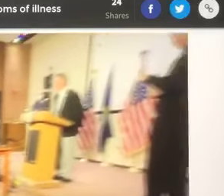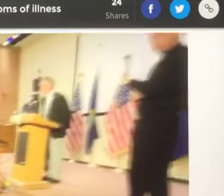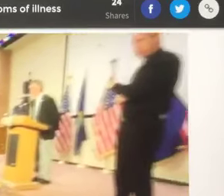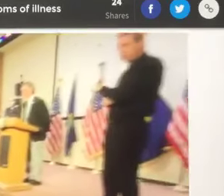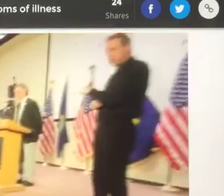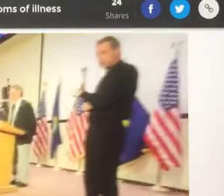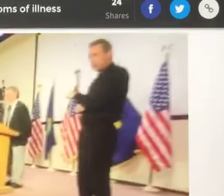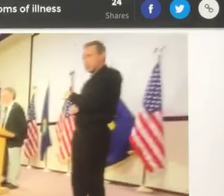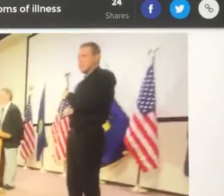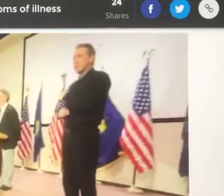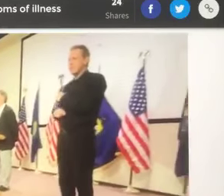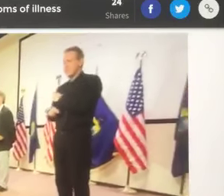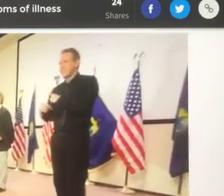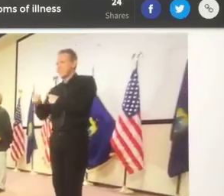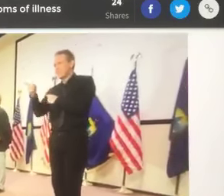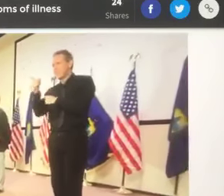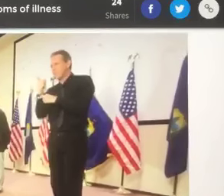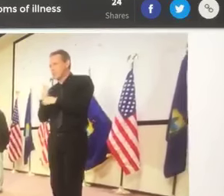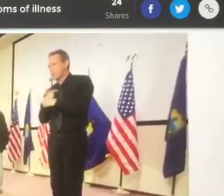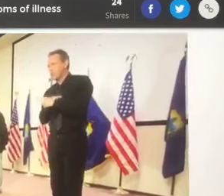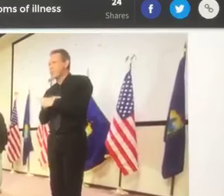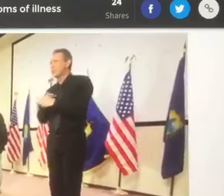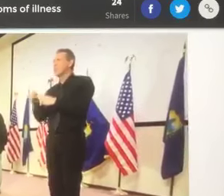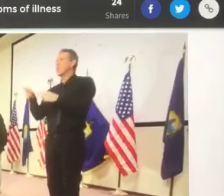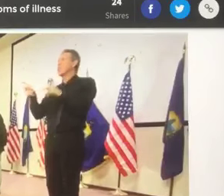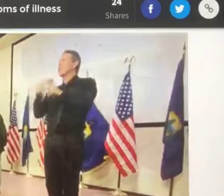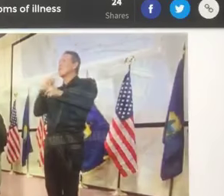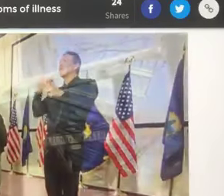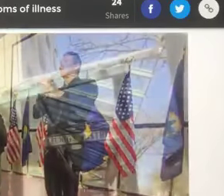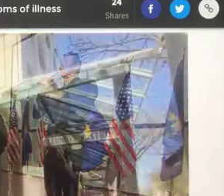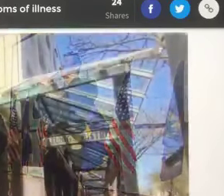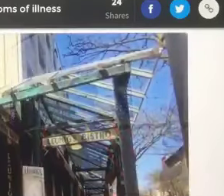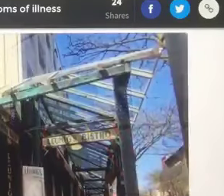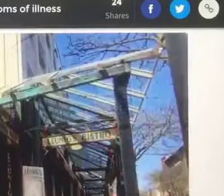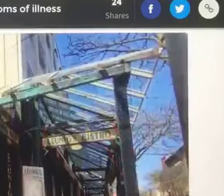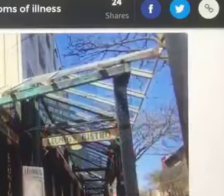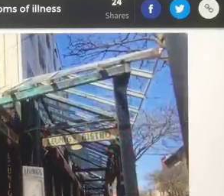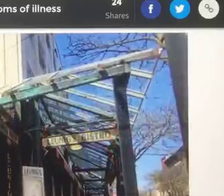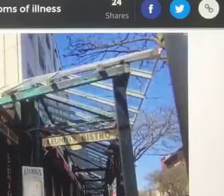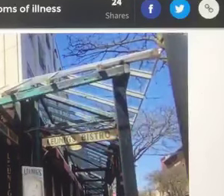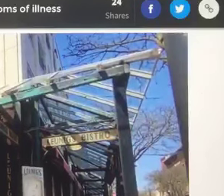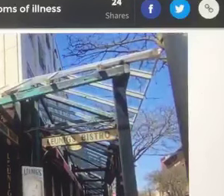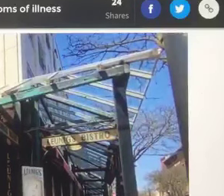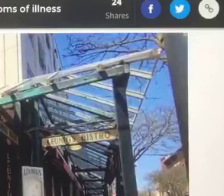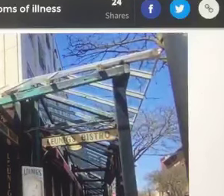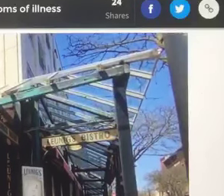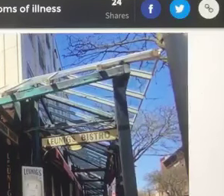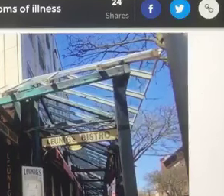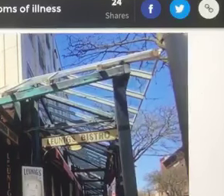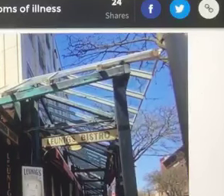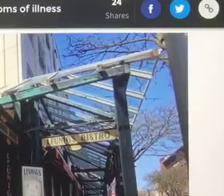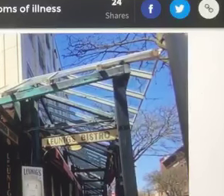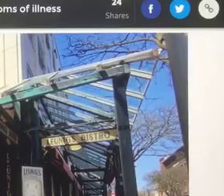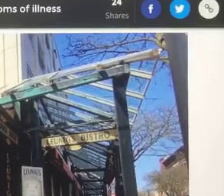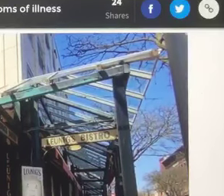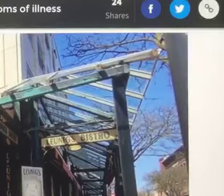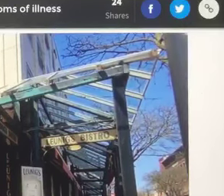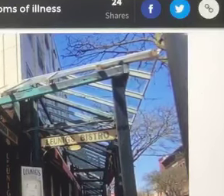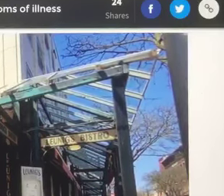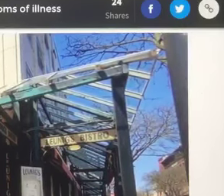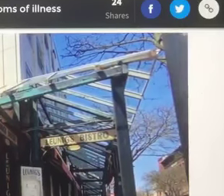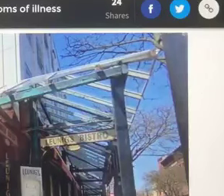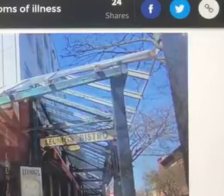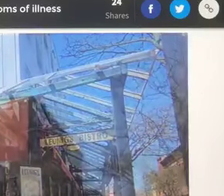a roadmap for the rest of the restart on Friday. Asked again when bars and restaurants might reopen, he